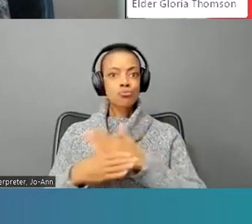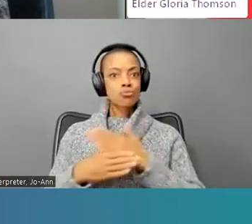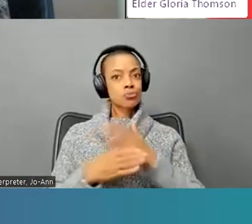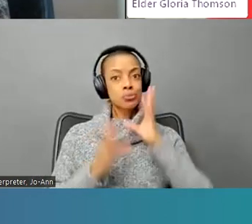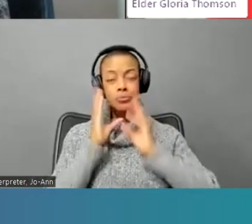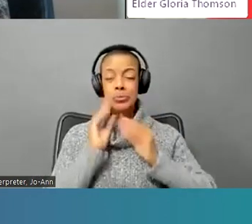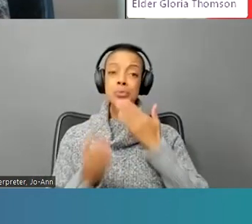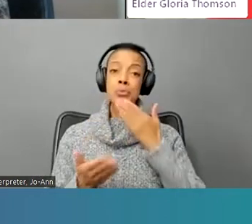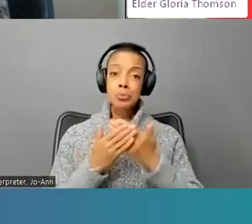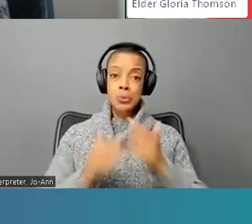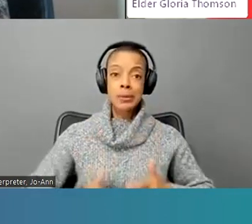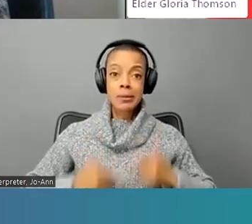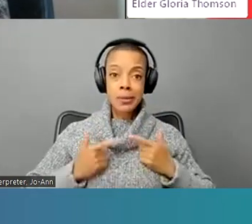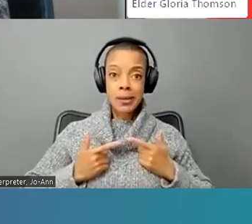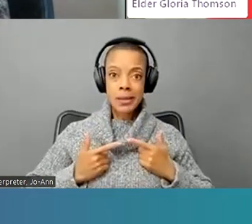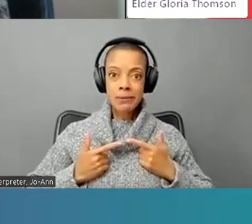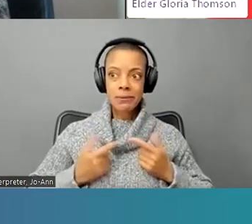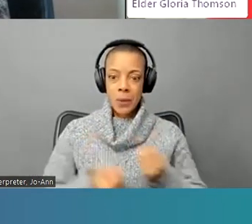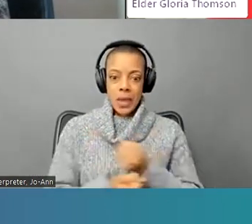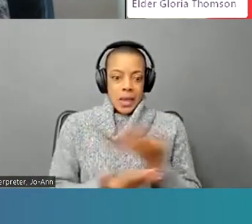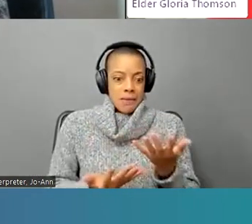here, because everything was provided for us.